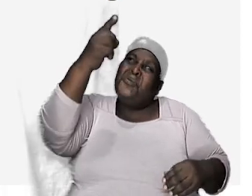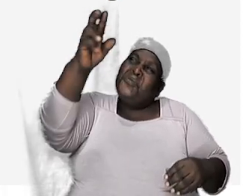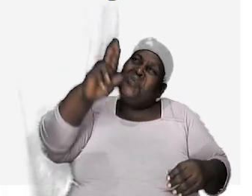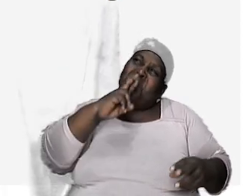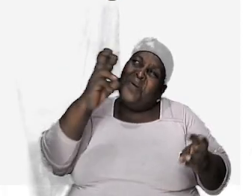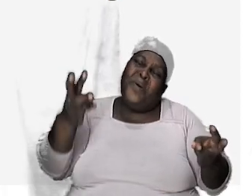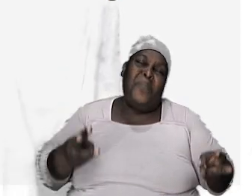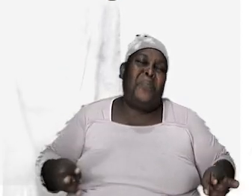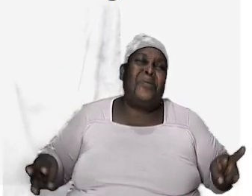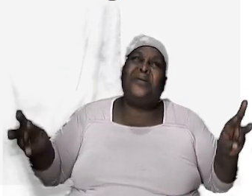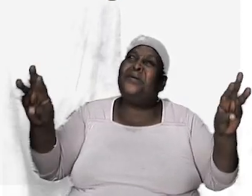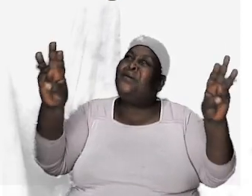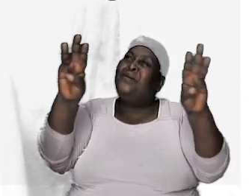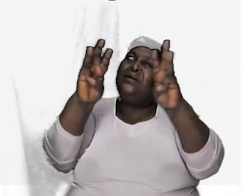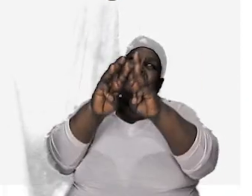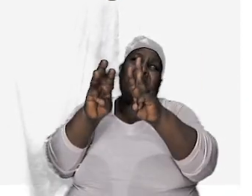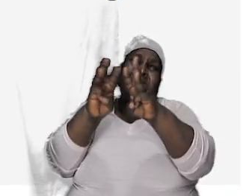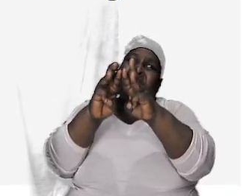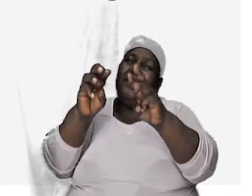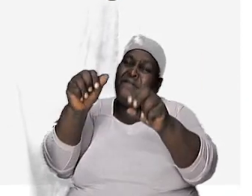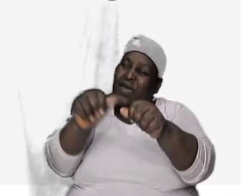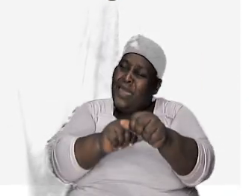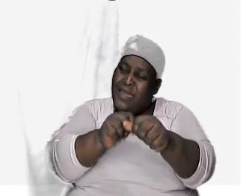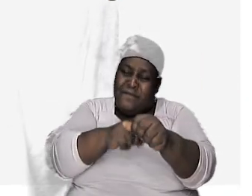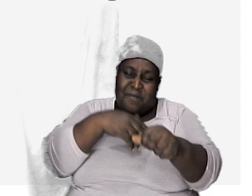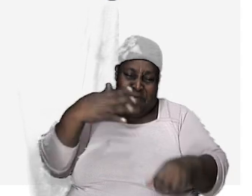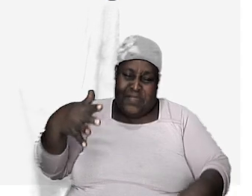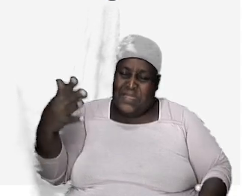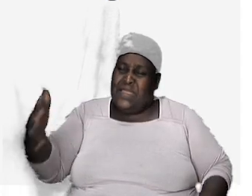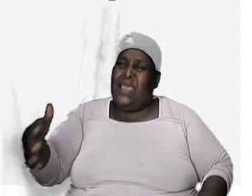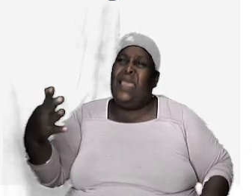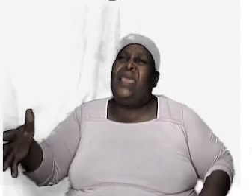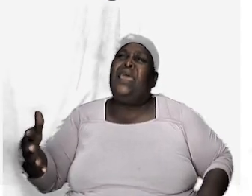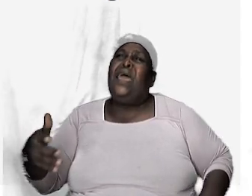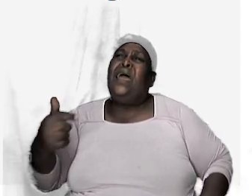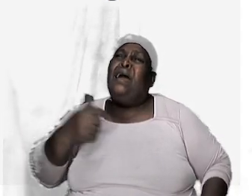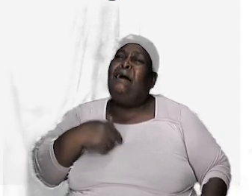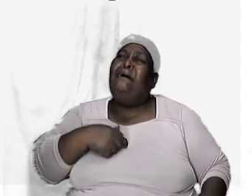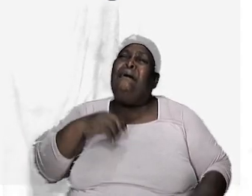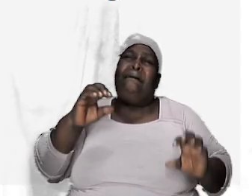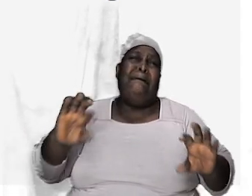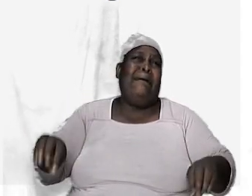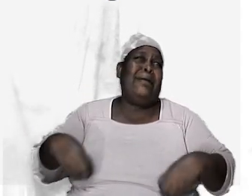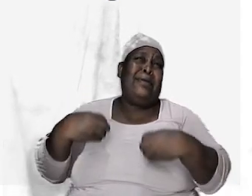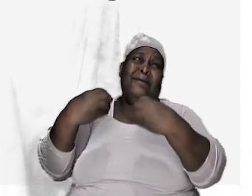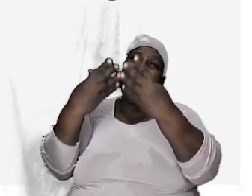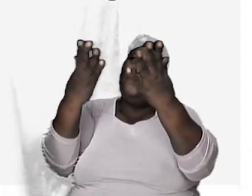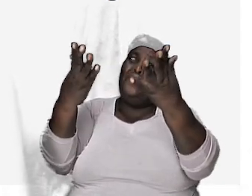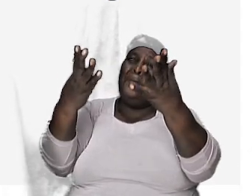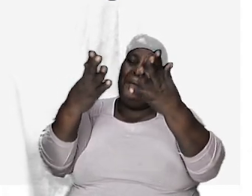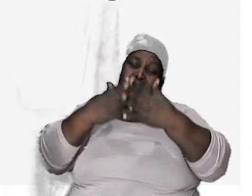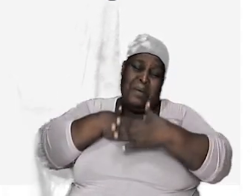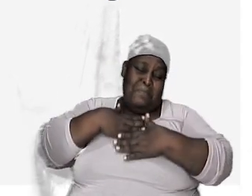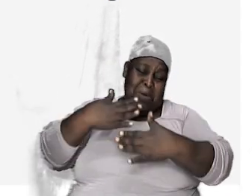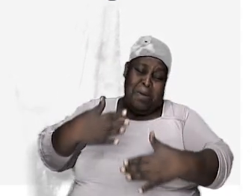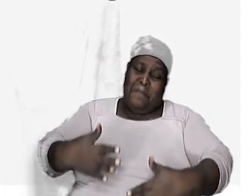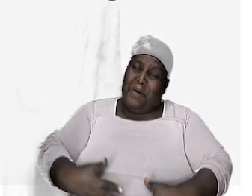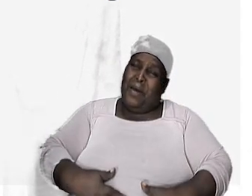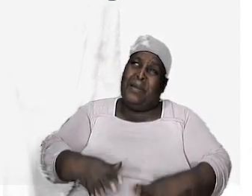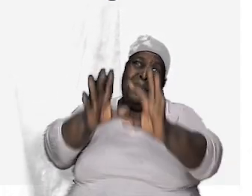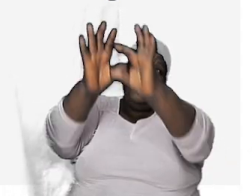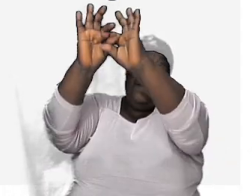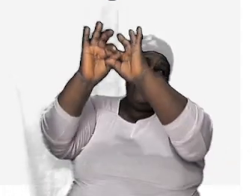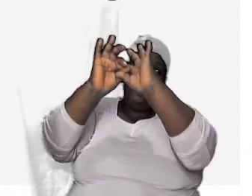You are worthy of everything that I can give to you. All my entire being really belongs to you.